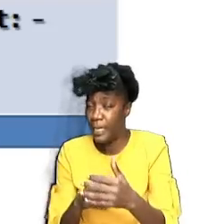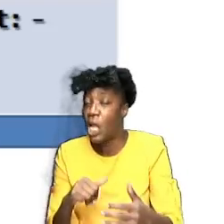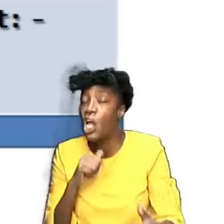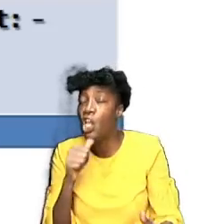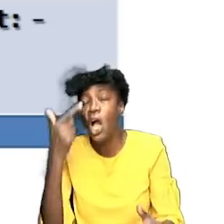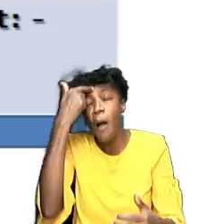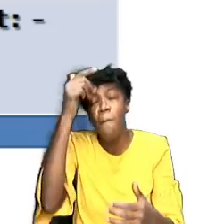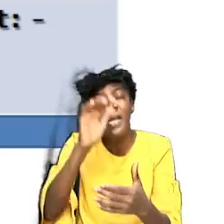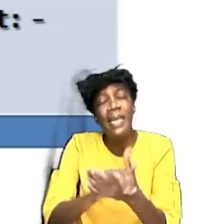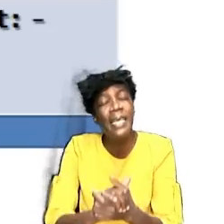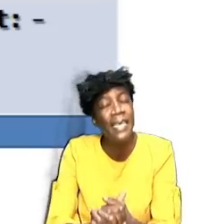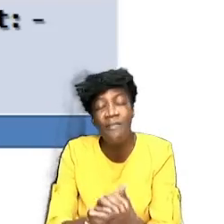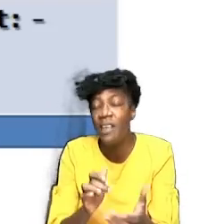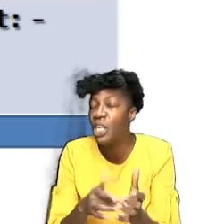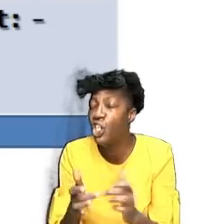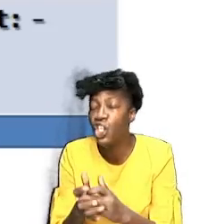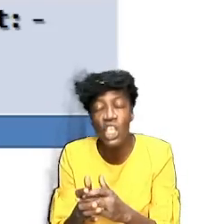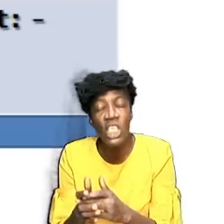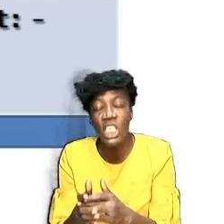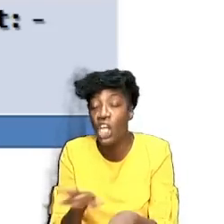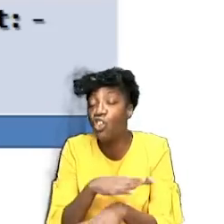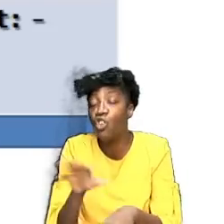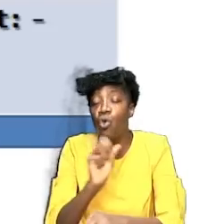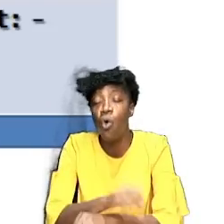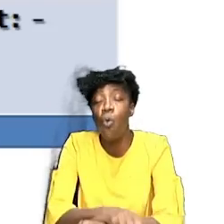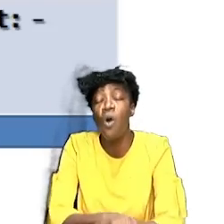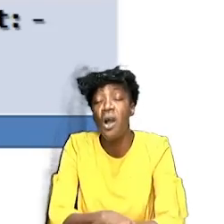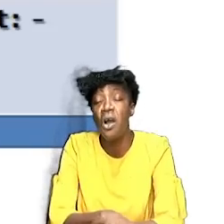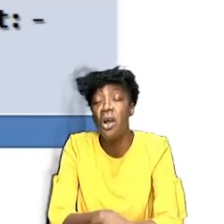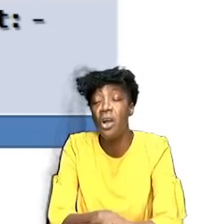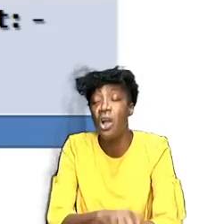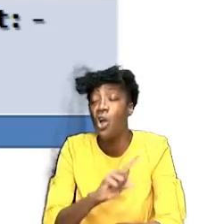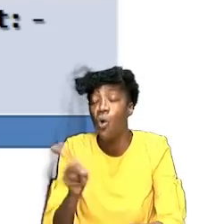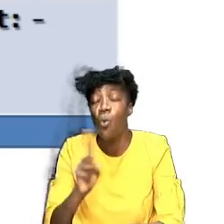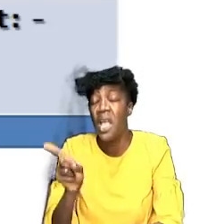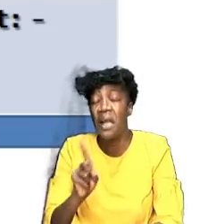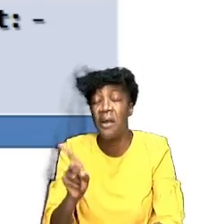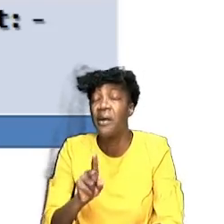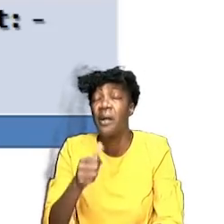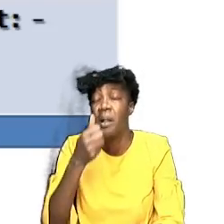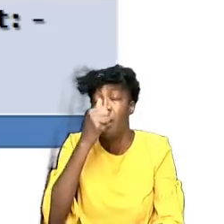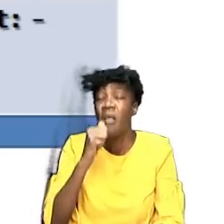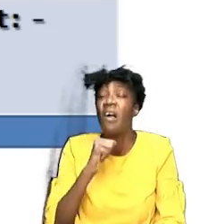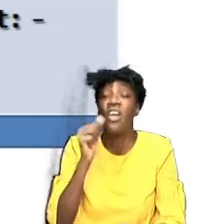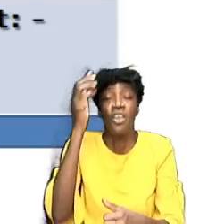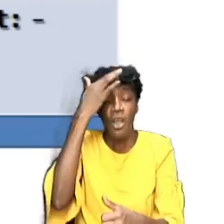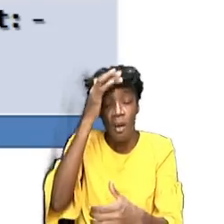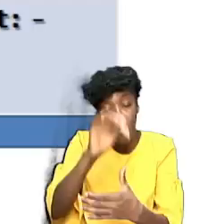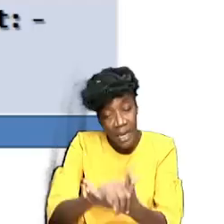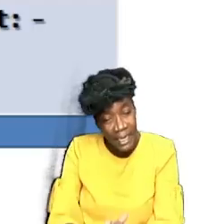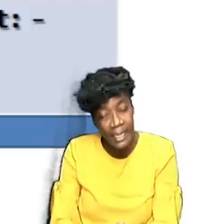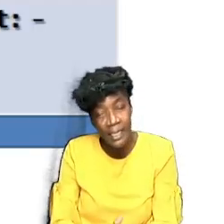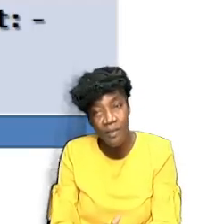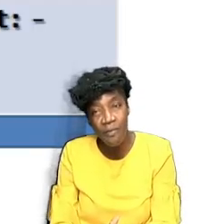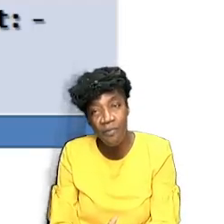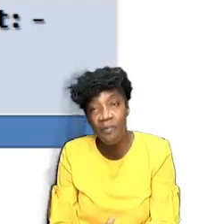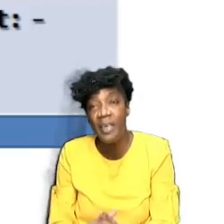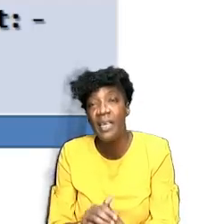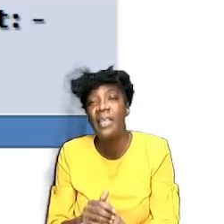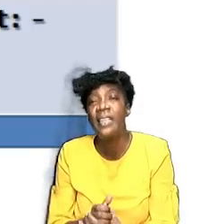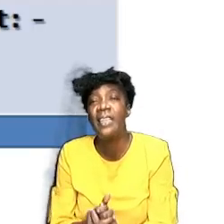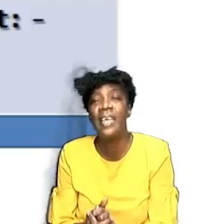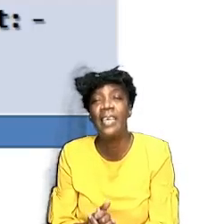that Jesus does not work in a setting where there is unbelief. Amen. Then he move on to say, and